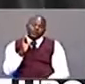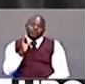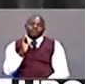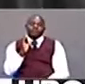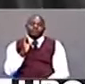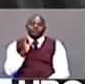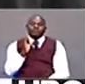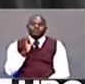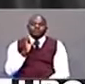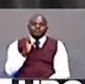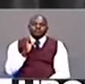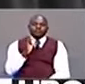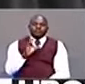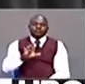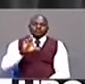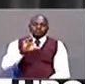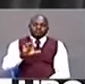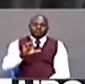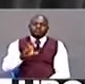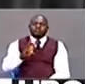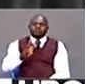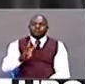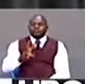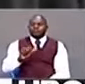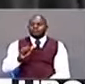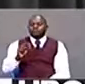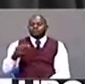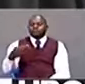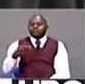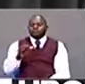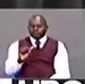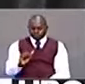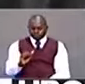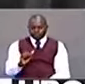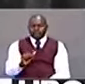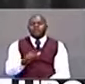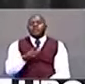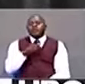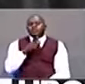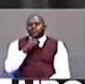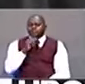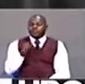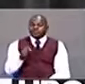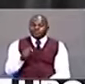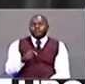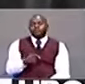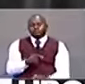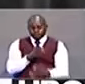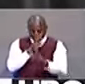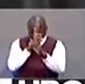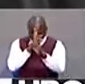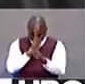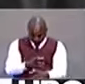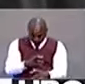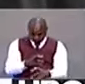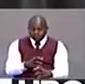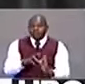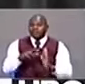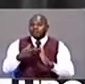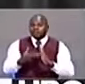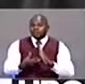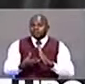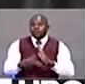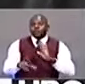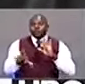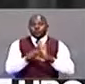Cyprian Kizito Lwanga as a man who respected the rule of law, a